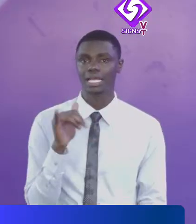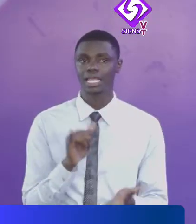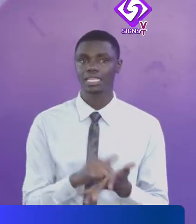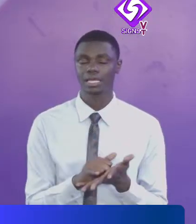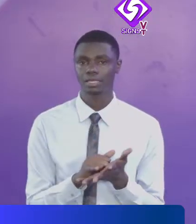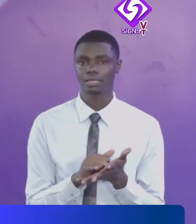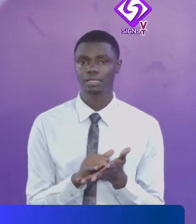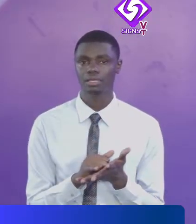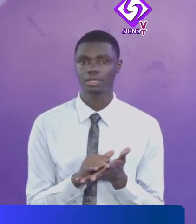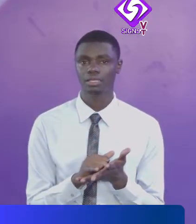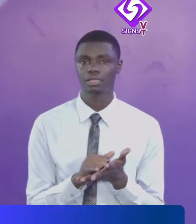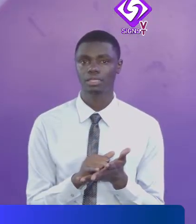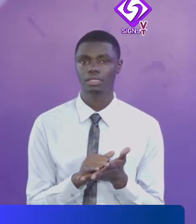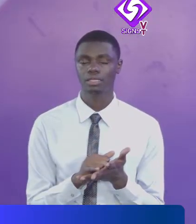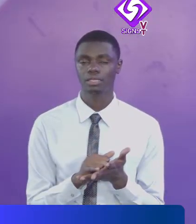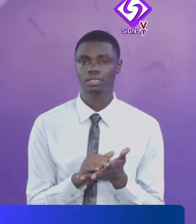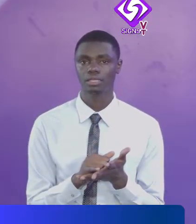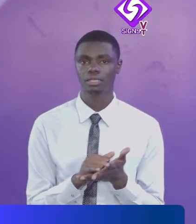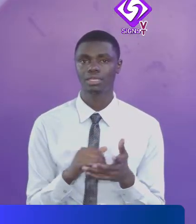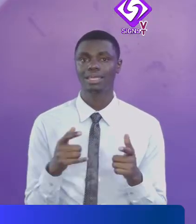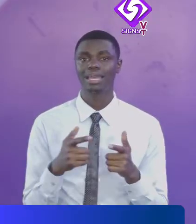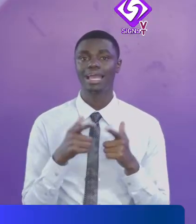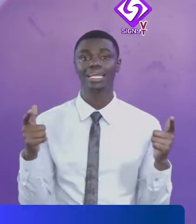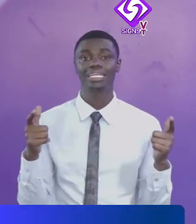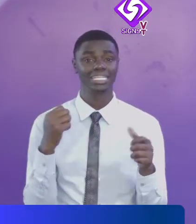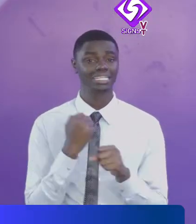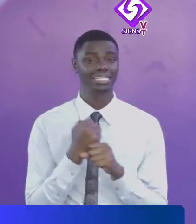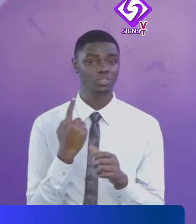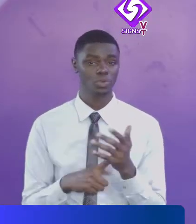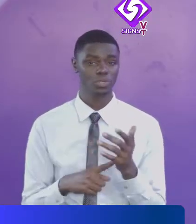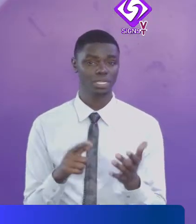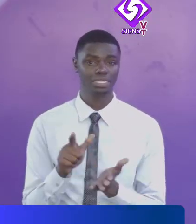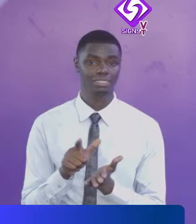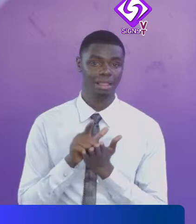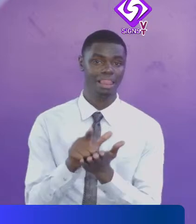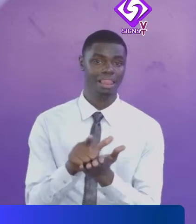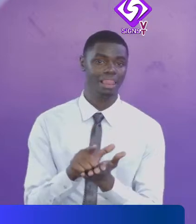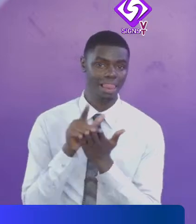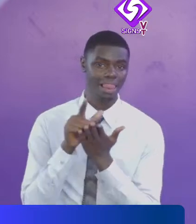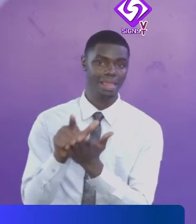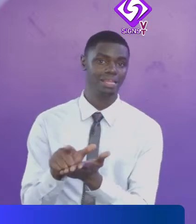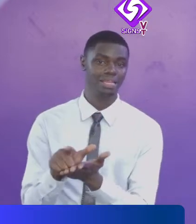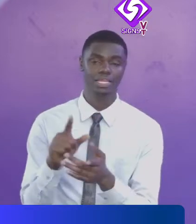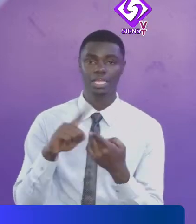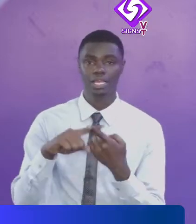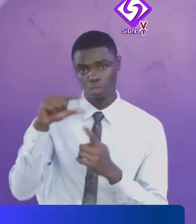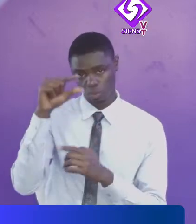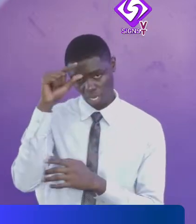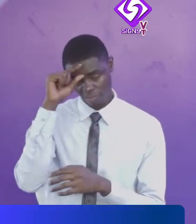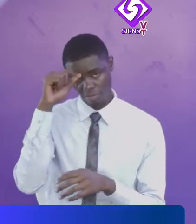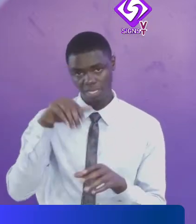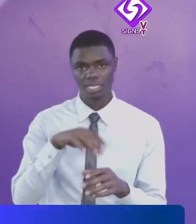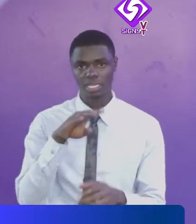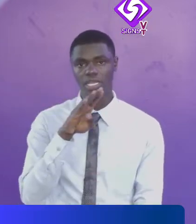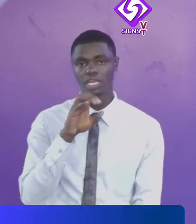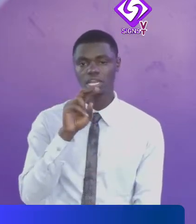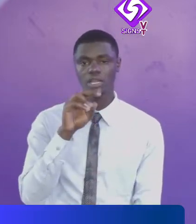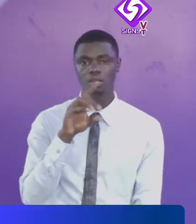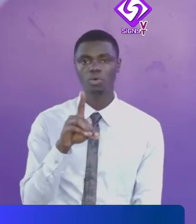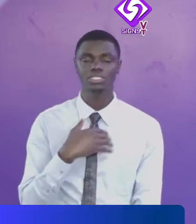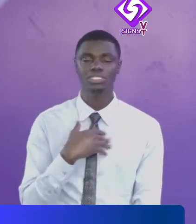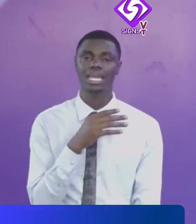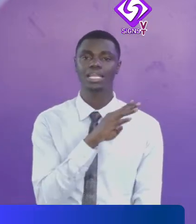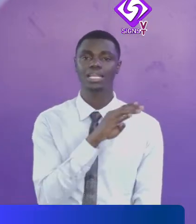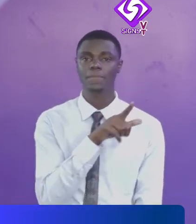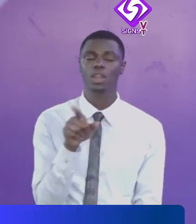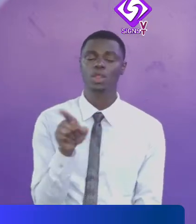you to significant risk. Largely what it does is lending, and most of that is lending to the government through bonds and bills. But it also lends to